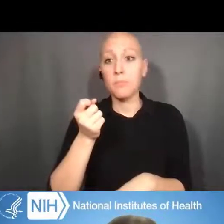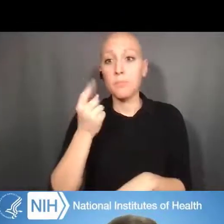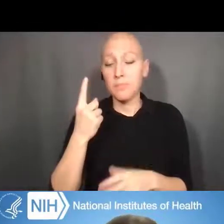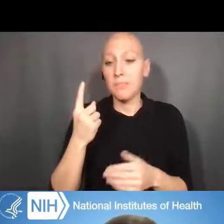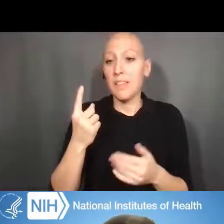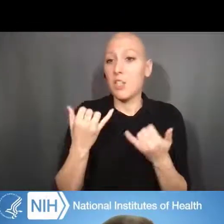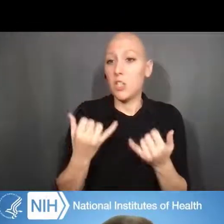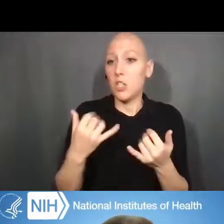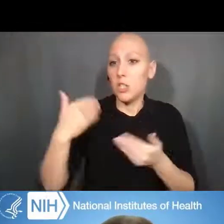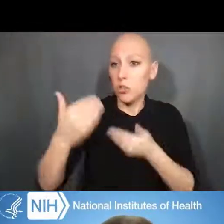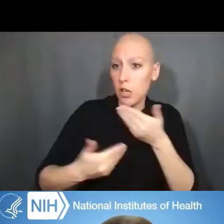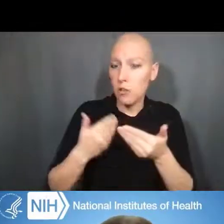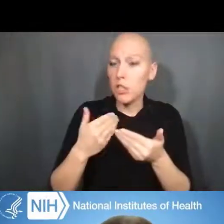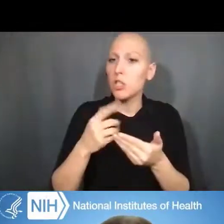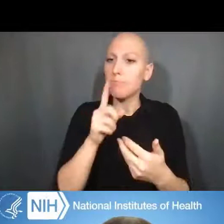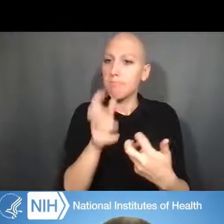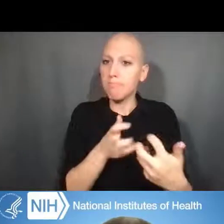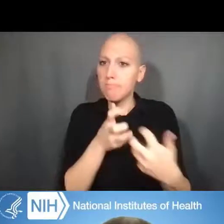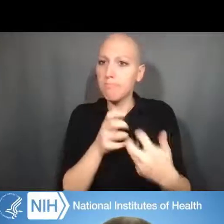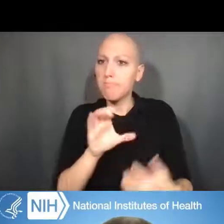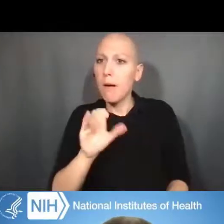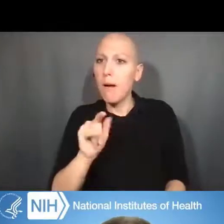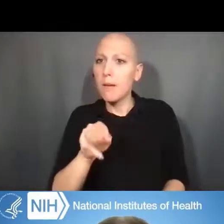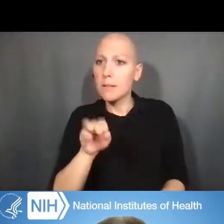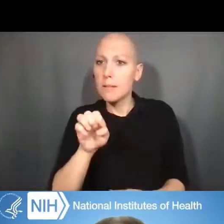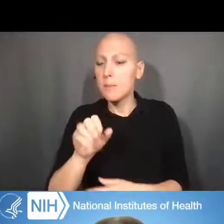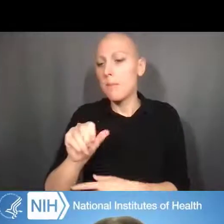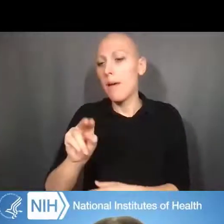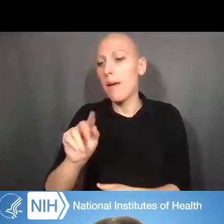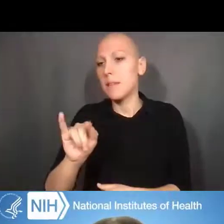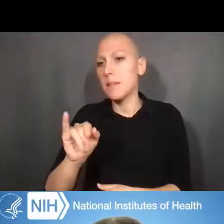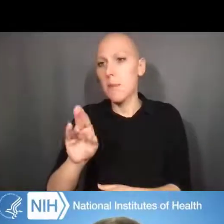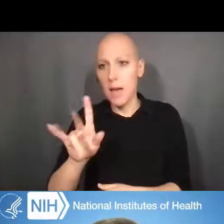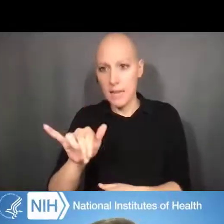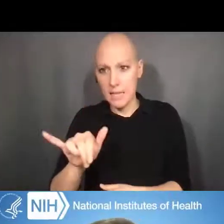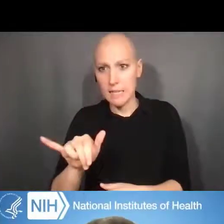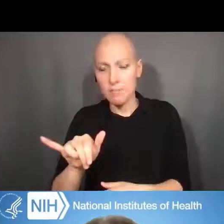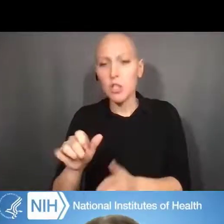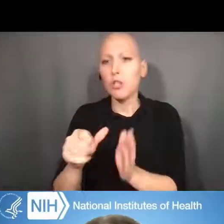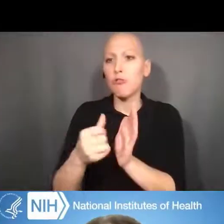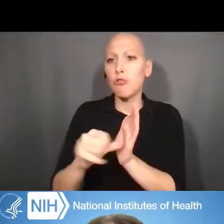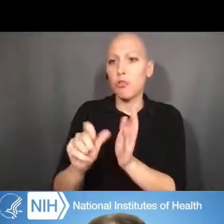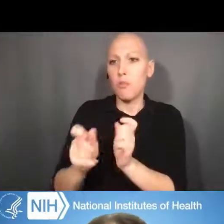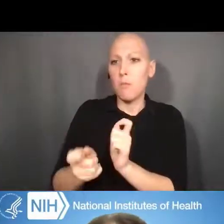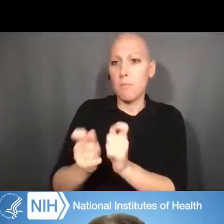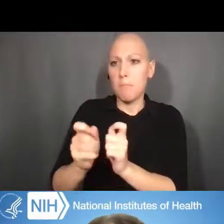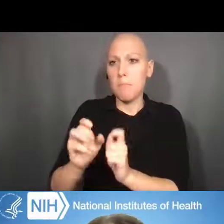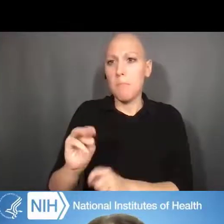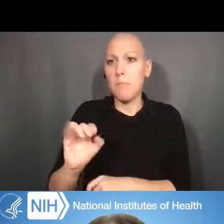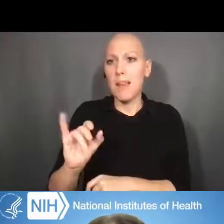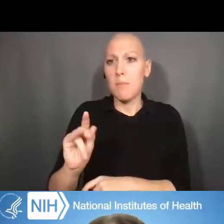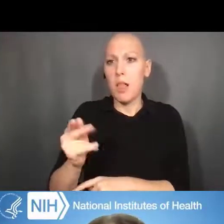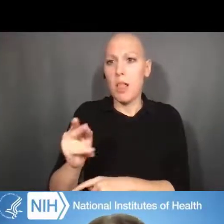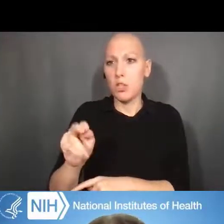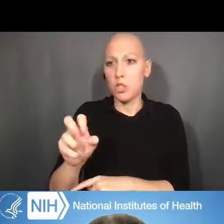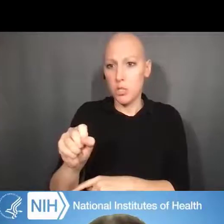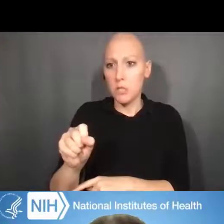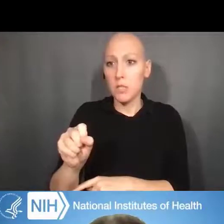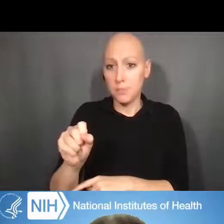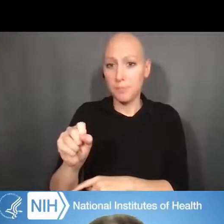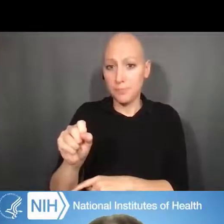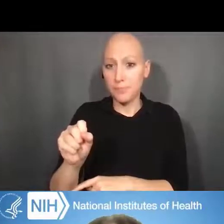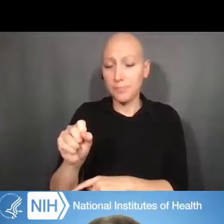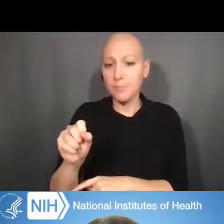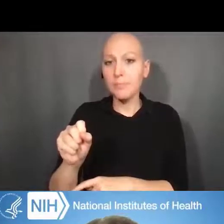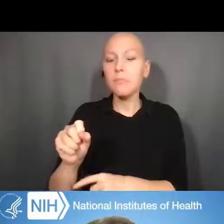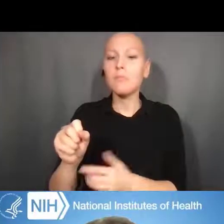and surgical manipulations that are conducted in response to specific requests by a PI, an